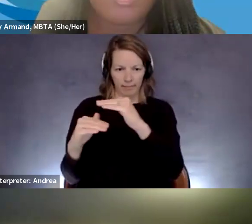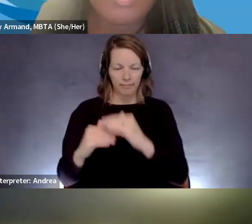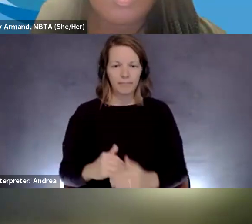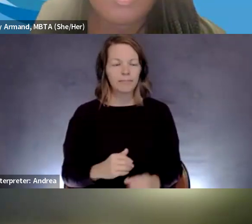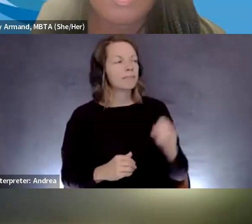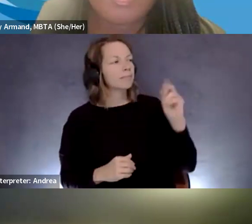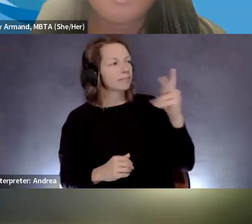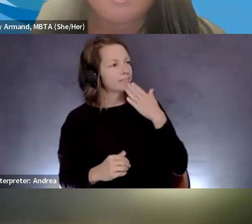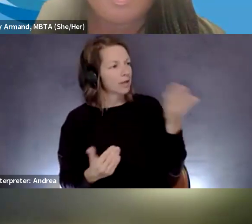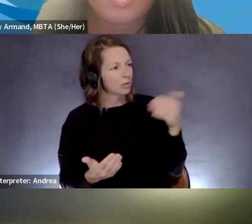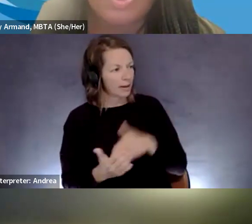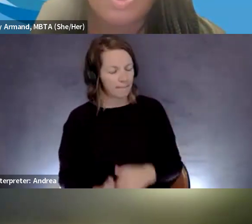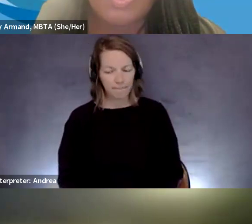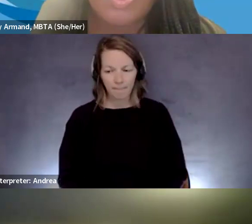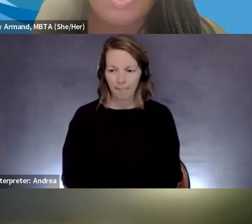Excellent. Thank you again.